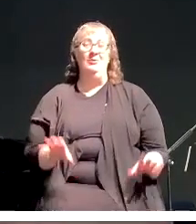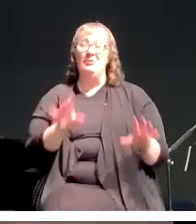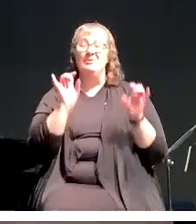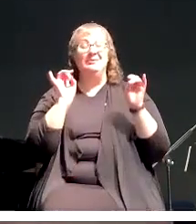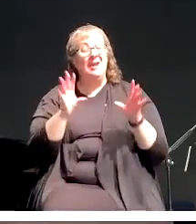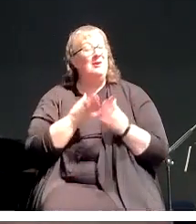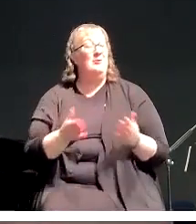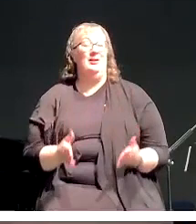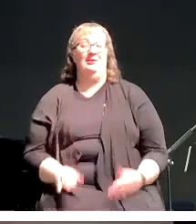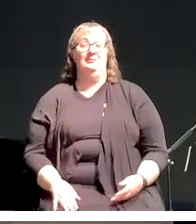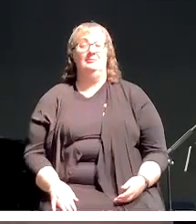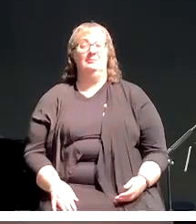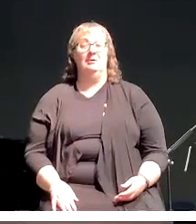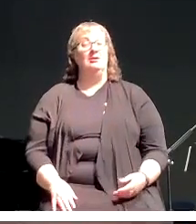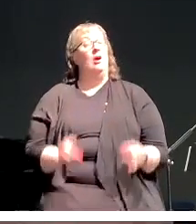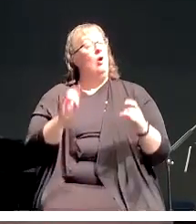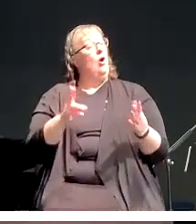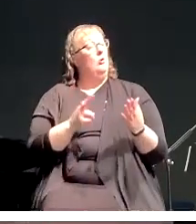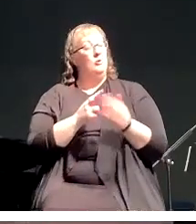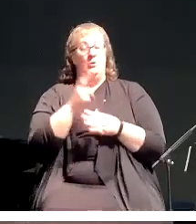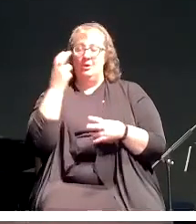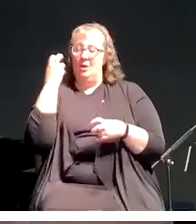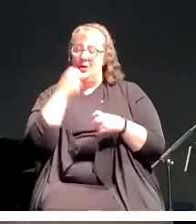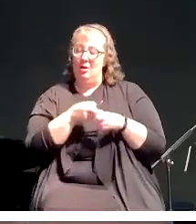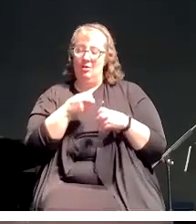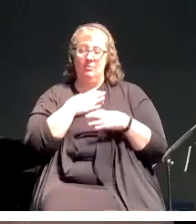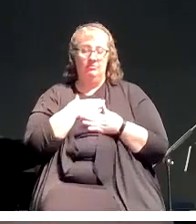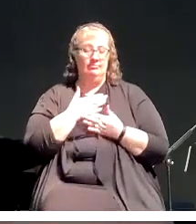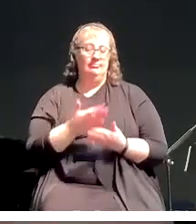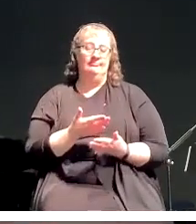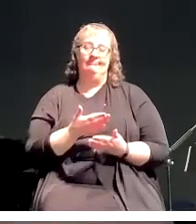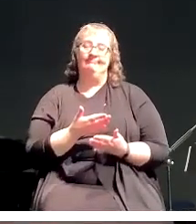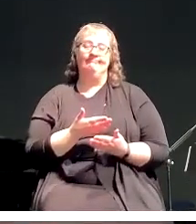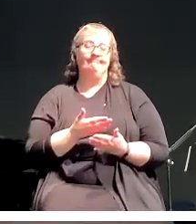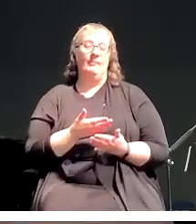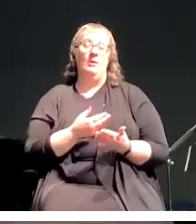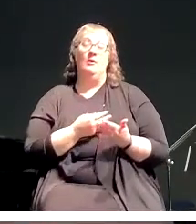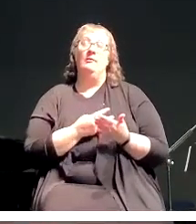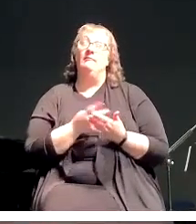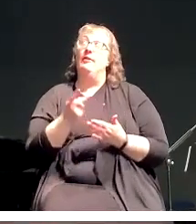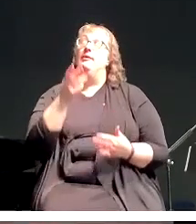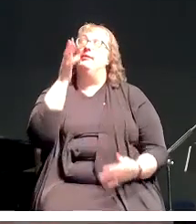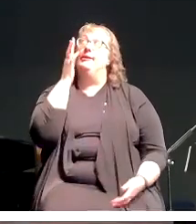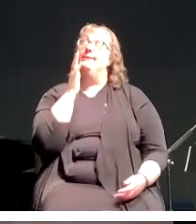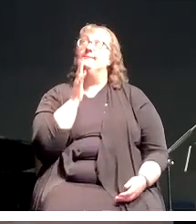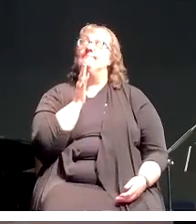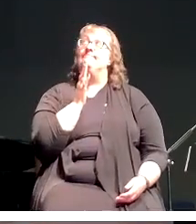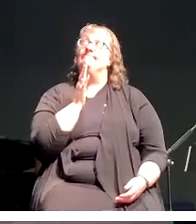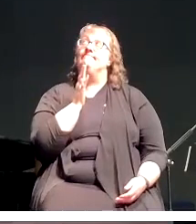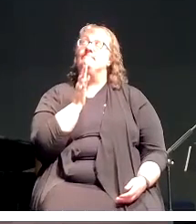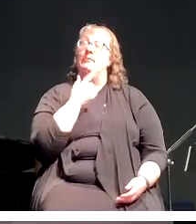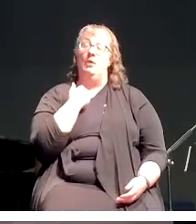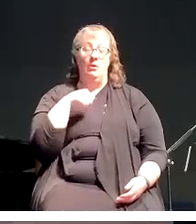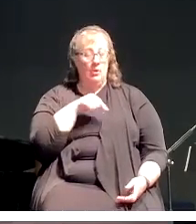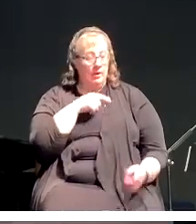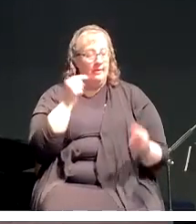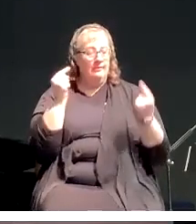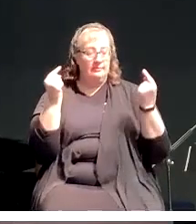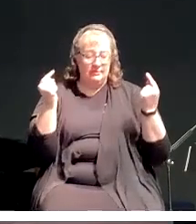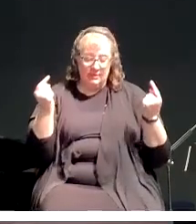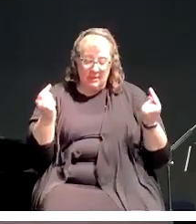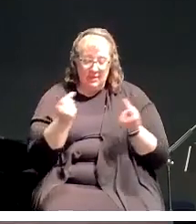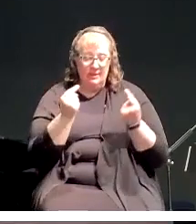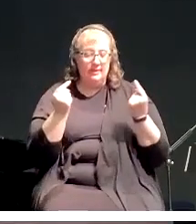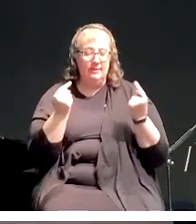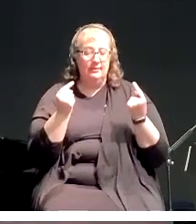things. It's a horrible truth, and it's hard to admit, but we have failed God. We have sinned, and